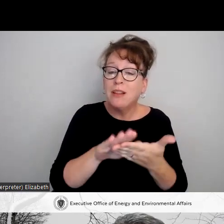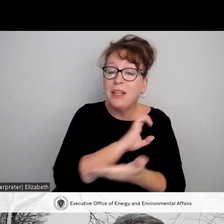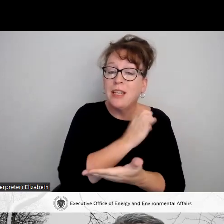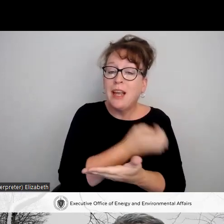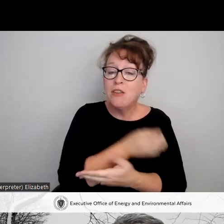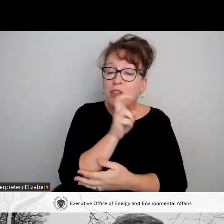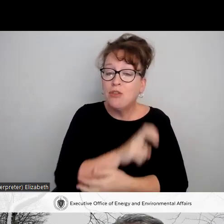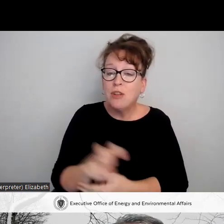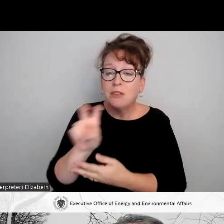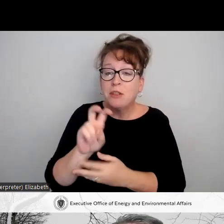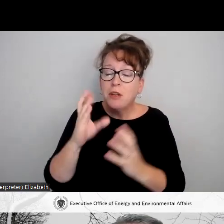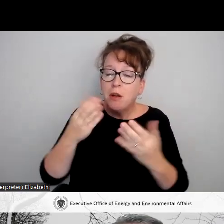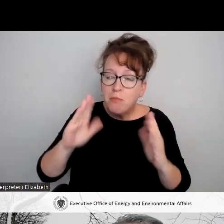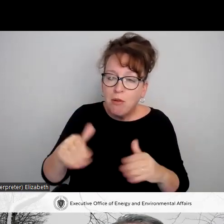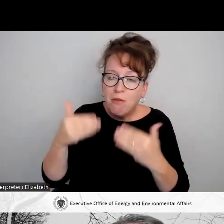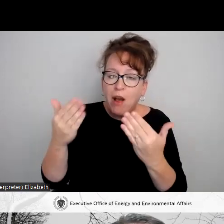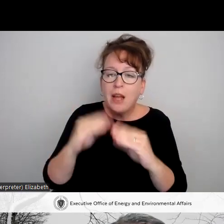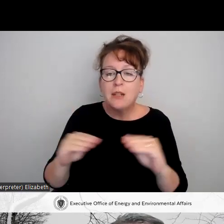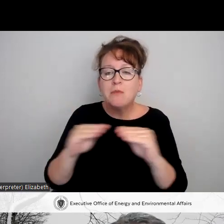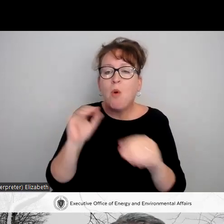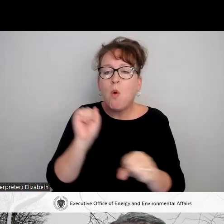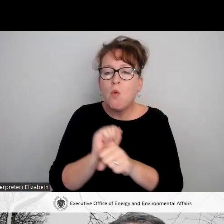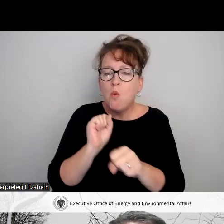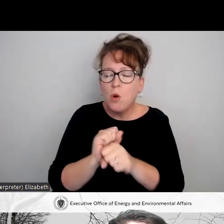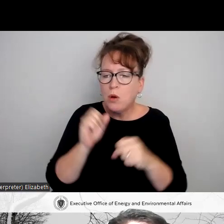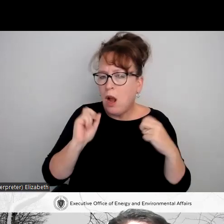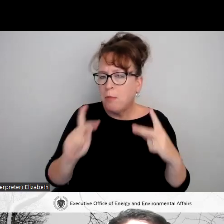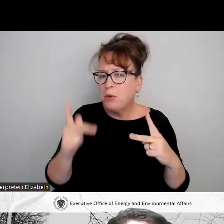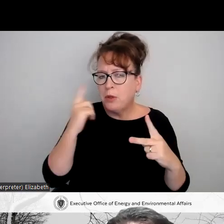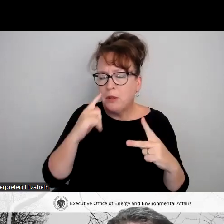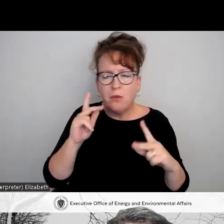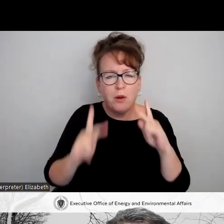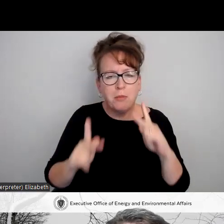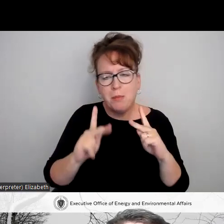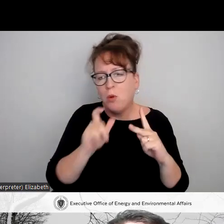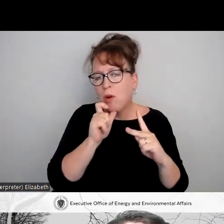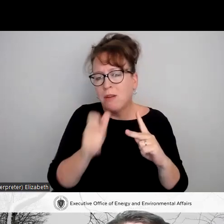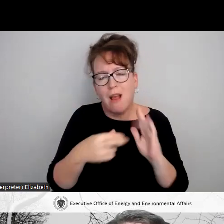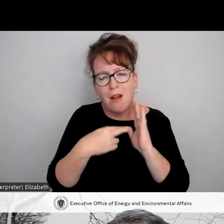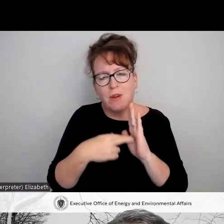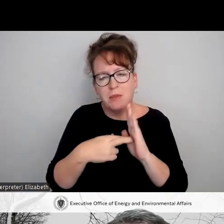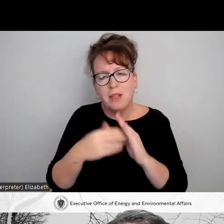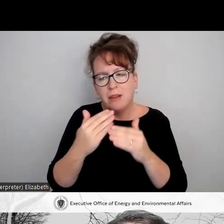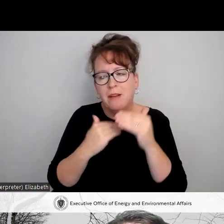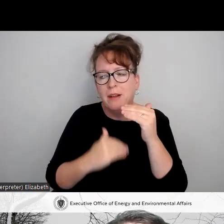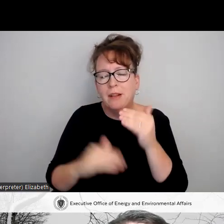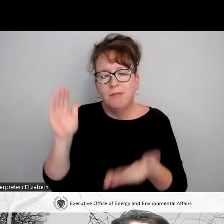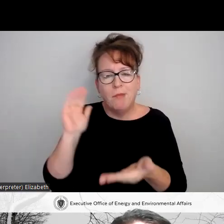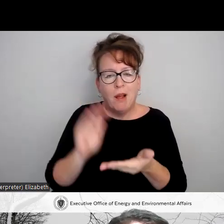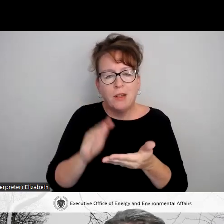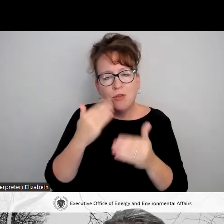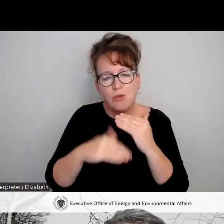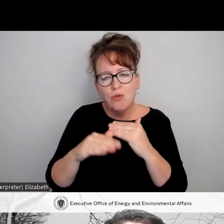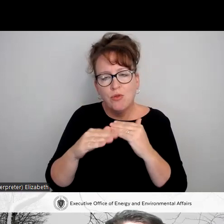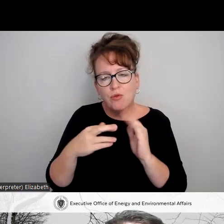provides opportunities for job prospects for people in underrepresented communities. And that includes people